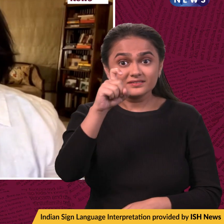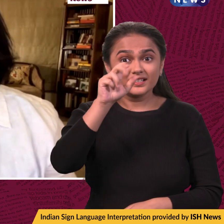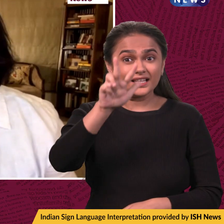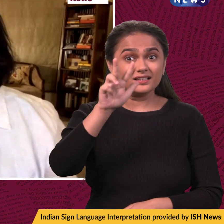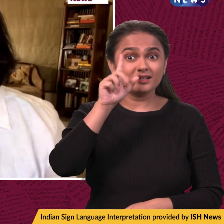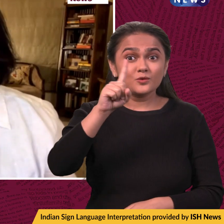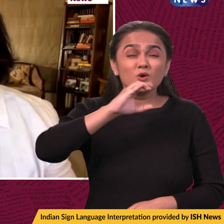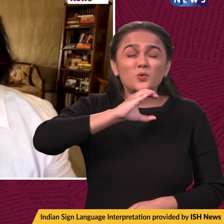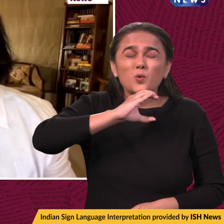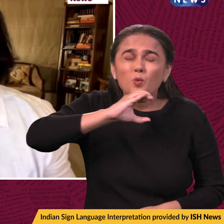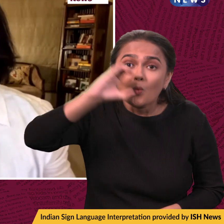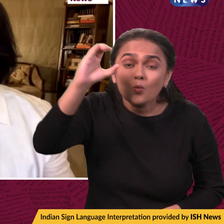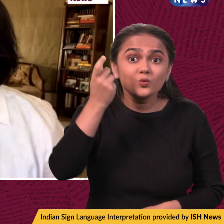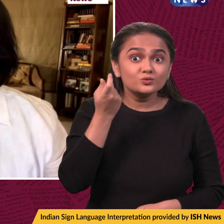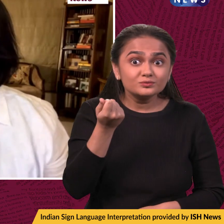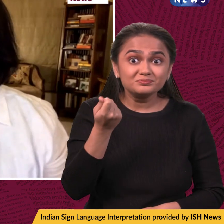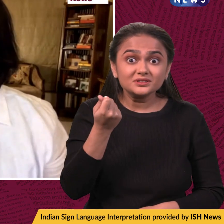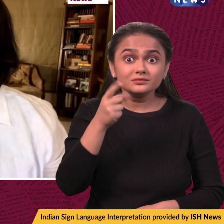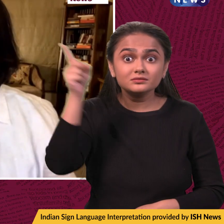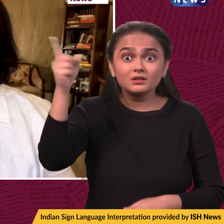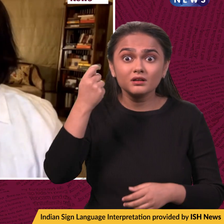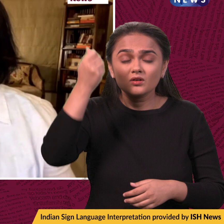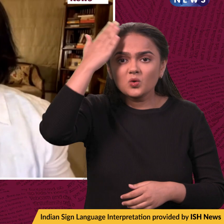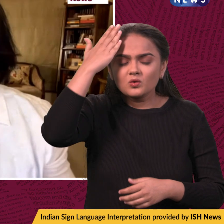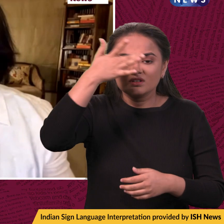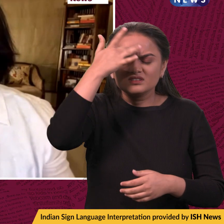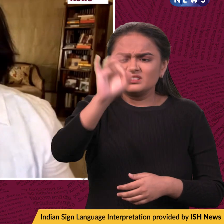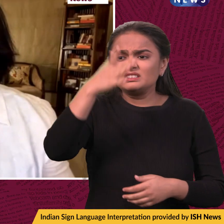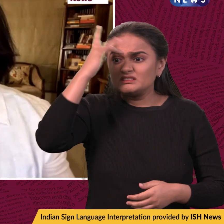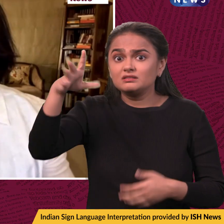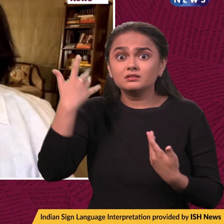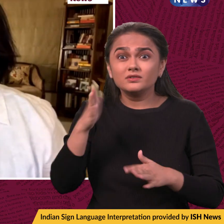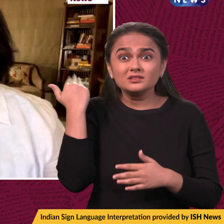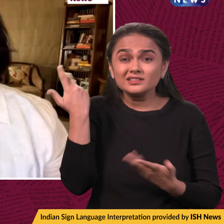2,02,781 crore rupees in bad loans in the financial year of